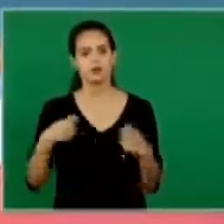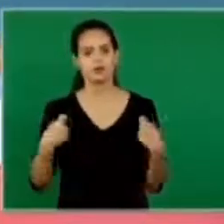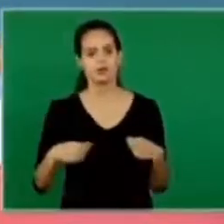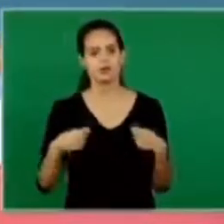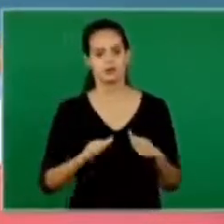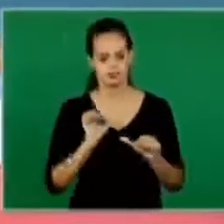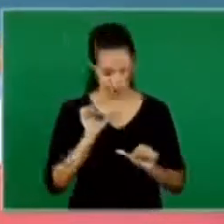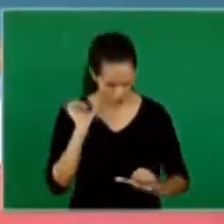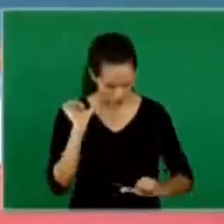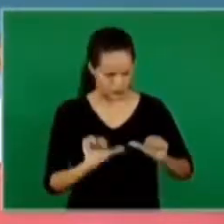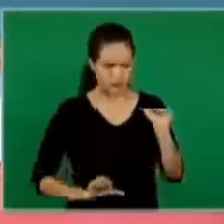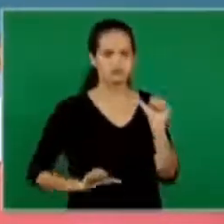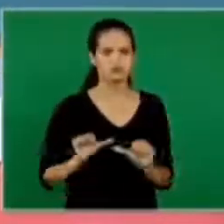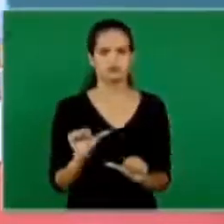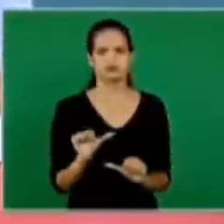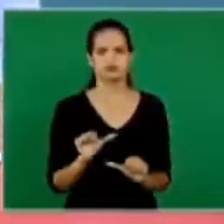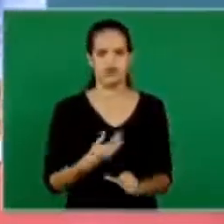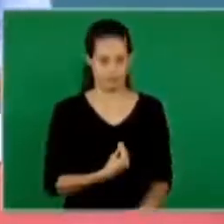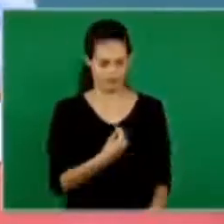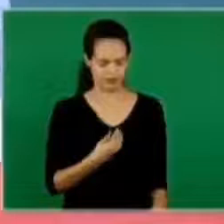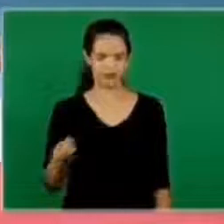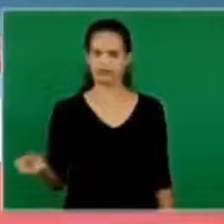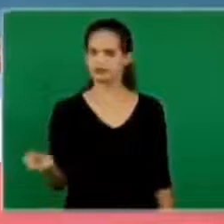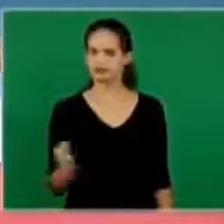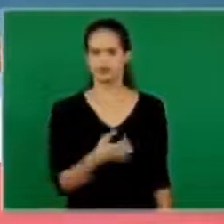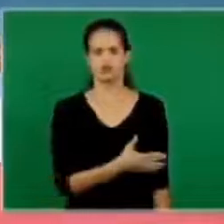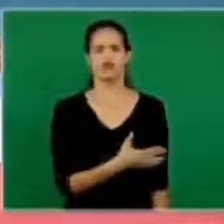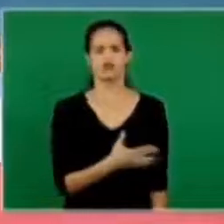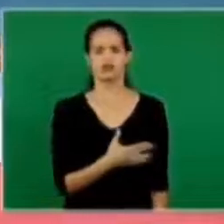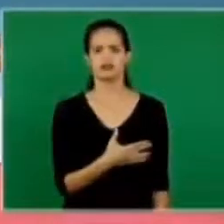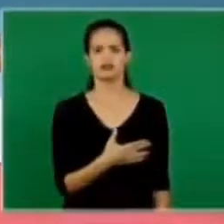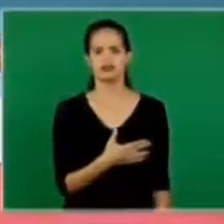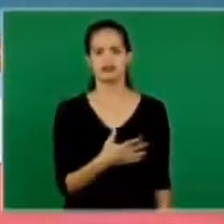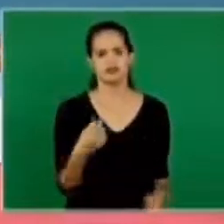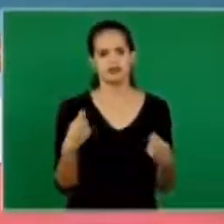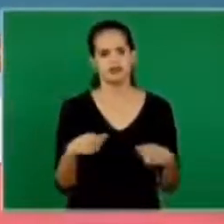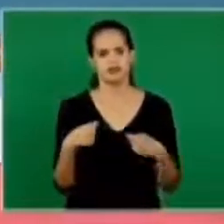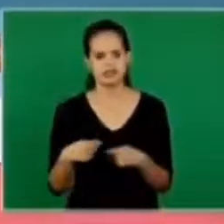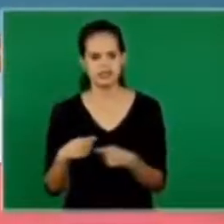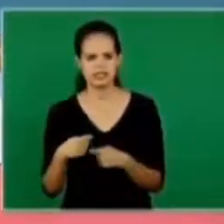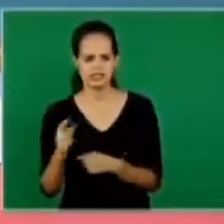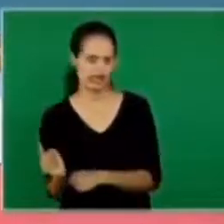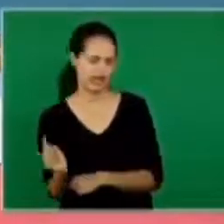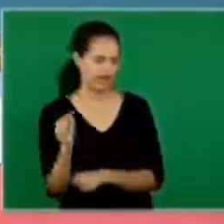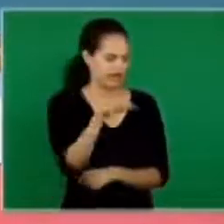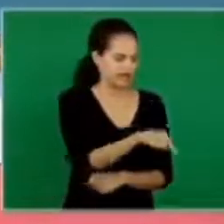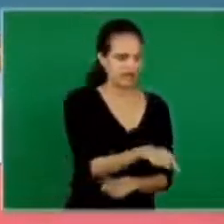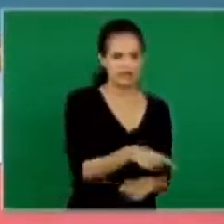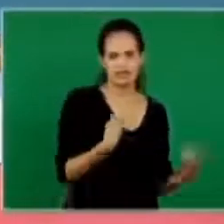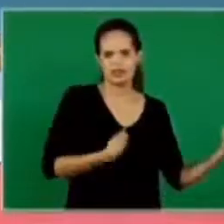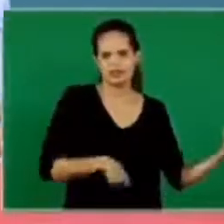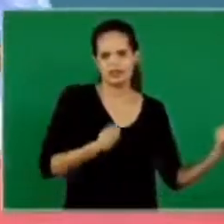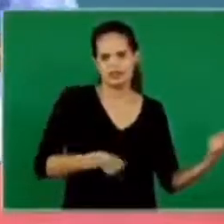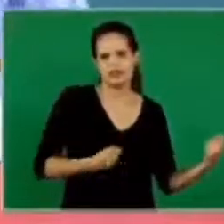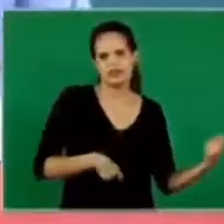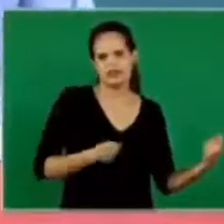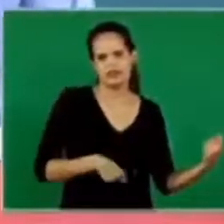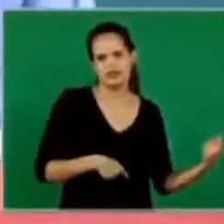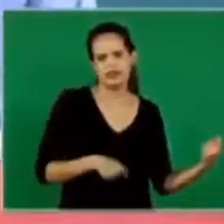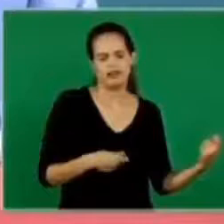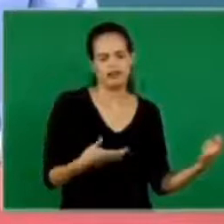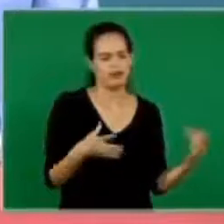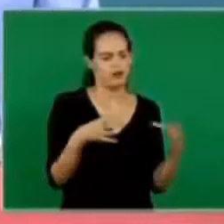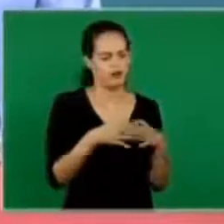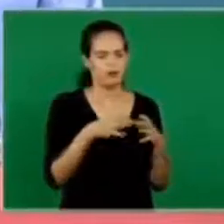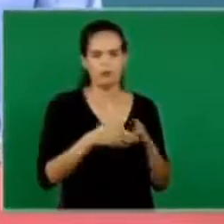change is you, Jacob. You don't need to go to a larger church, a church filled with instrumentalists, a church with